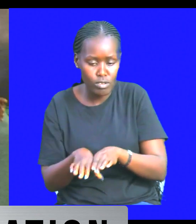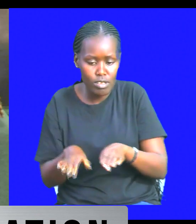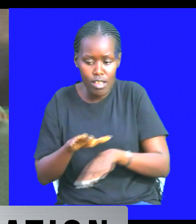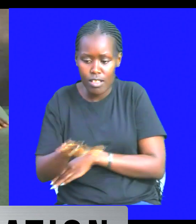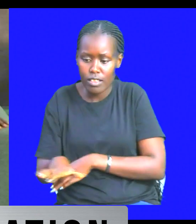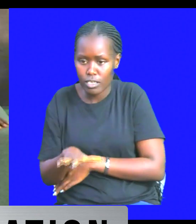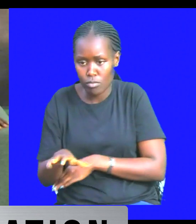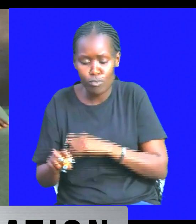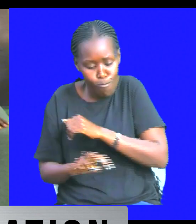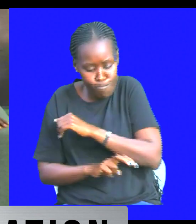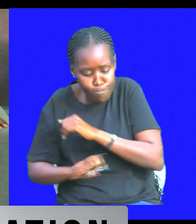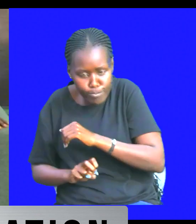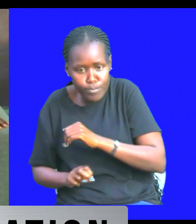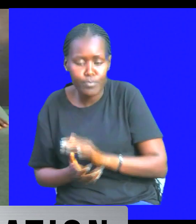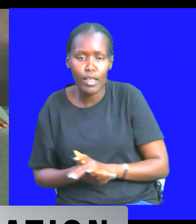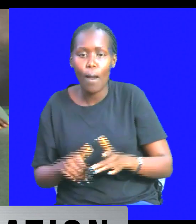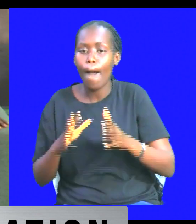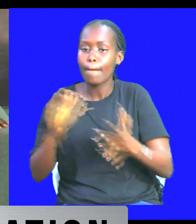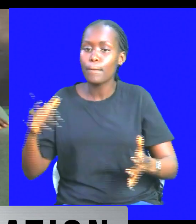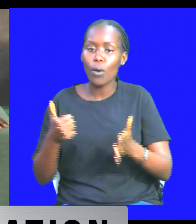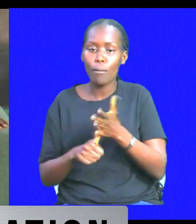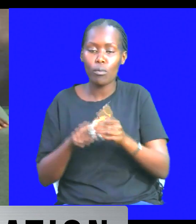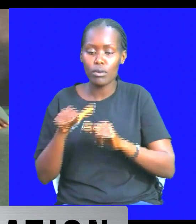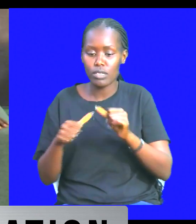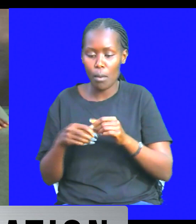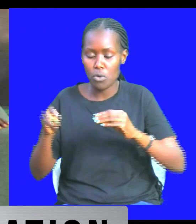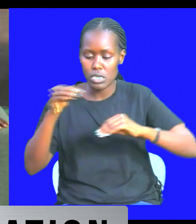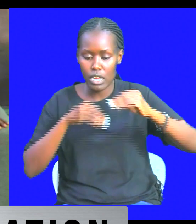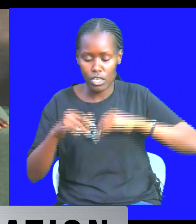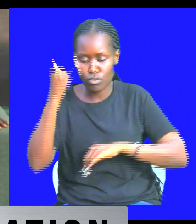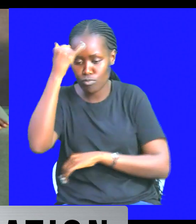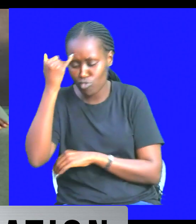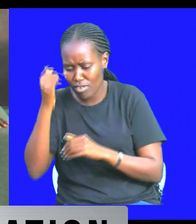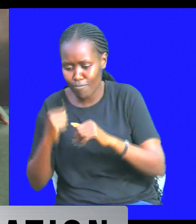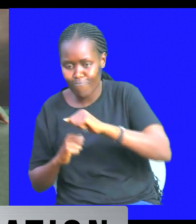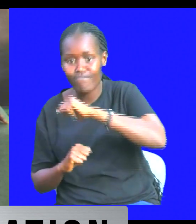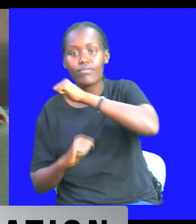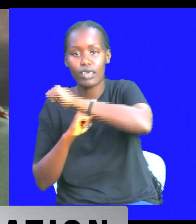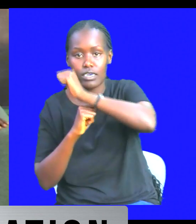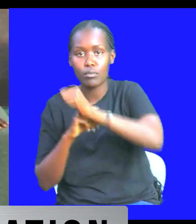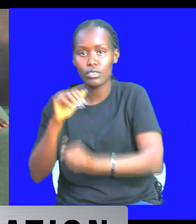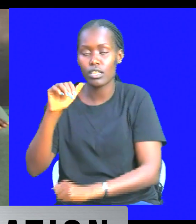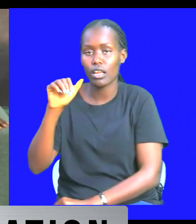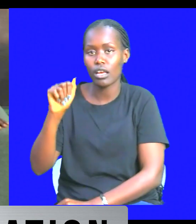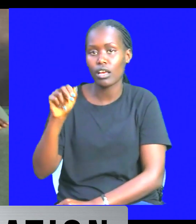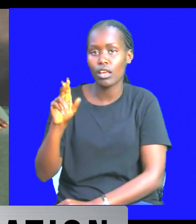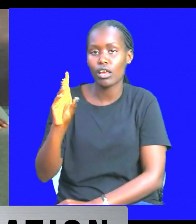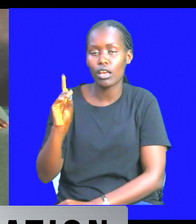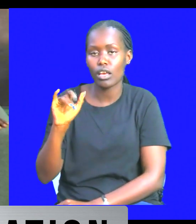theft More of votes. problems of elections. Exactly. And Jonah, I support the audit first and